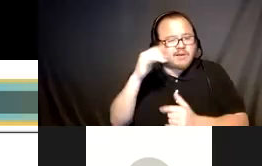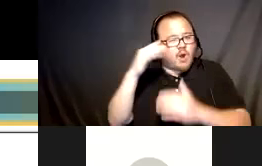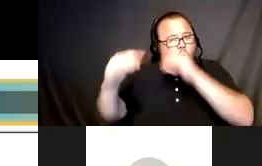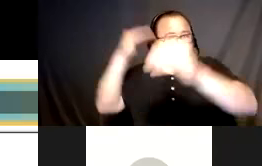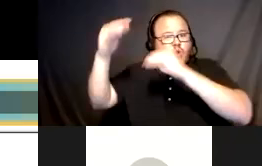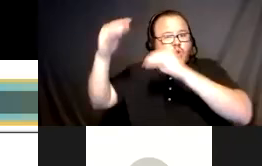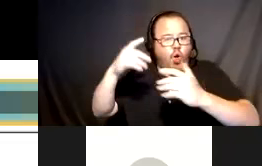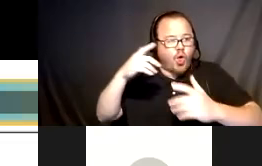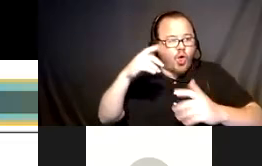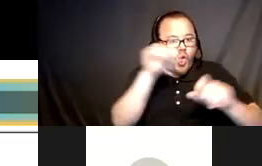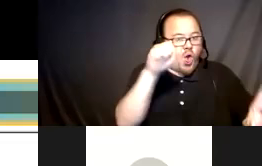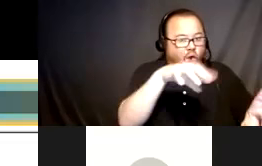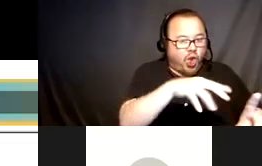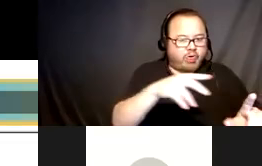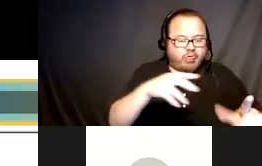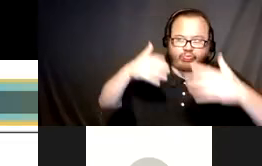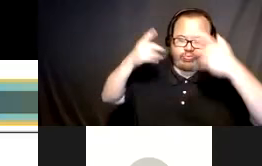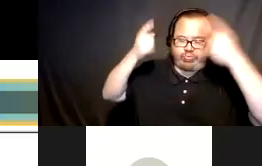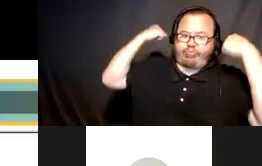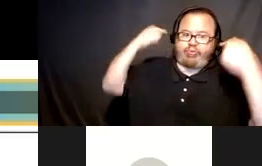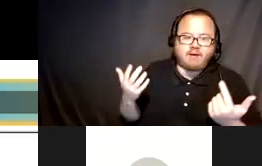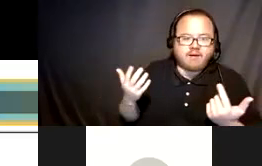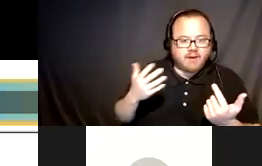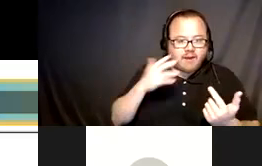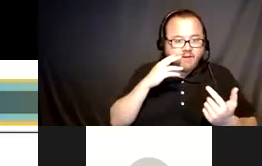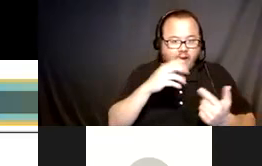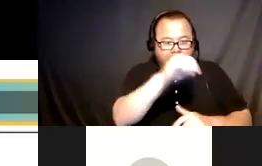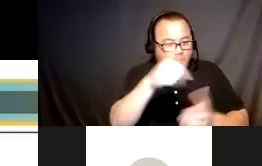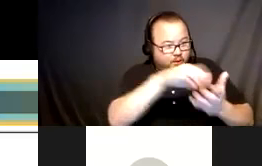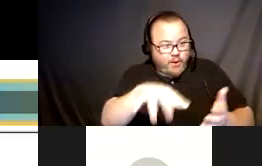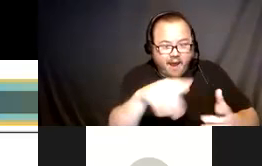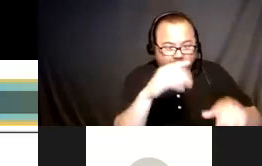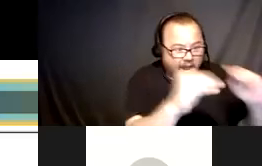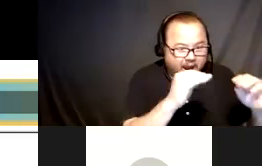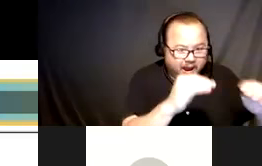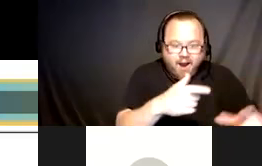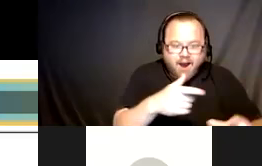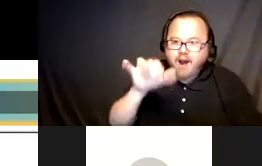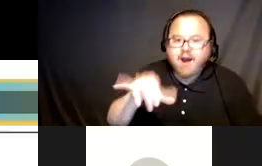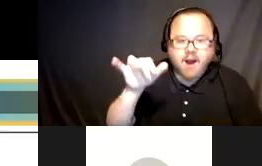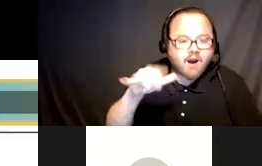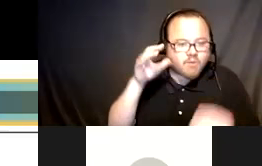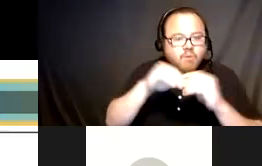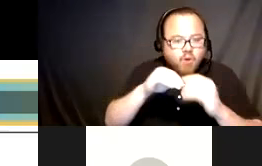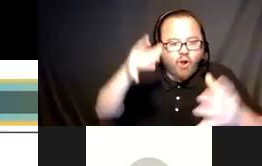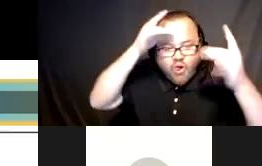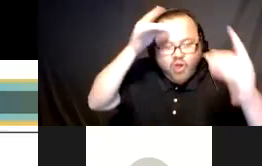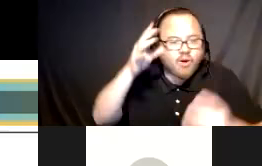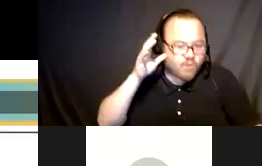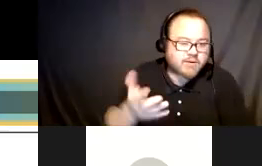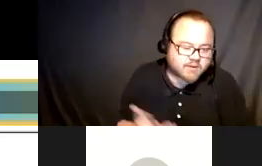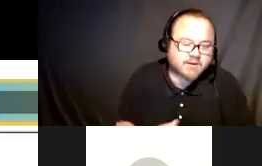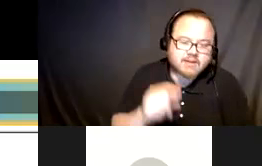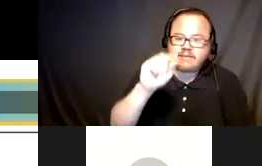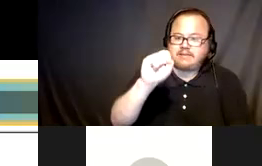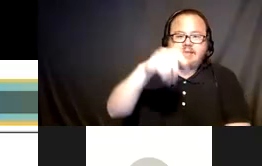it goes over their heads, but when it's actually the peers being able to teach this information, then that's where really a lot of this information sticks. And that's why TSAP